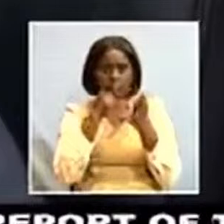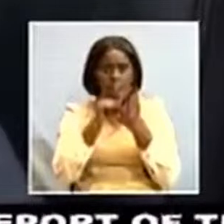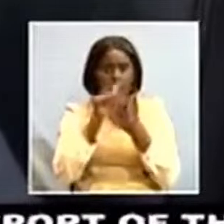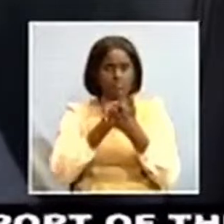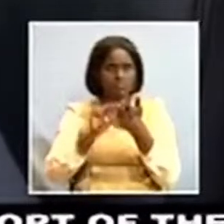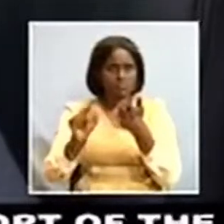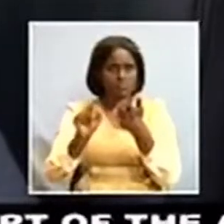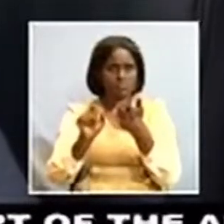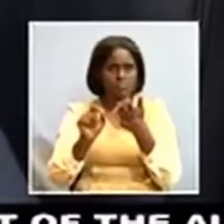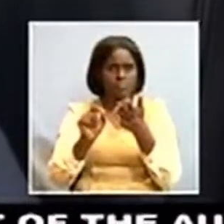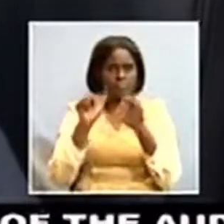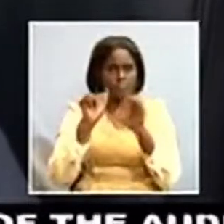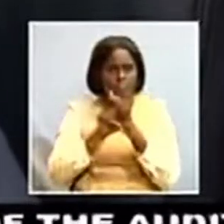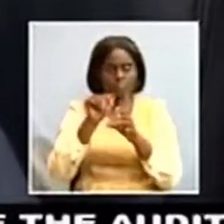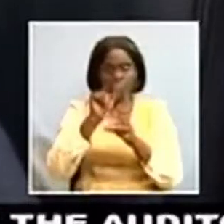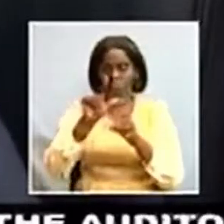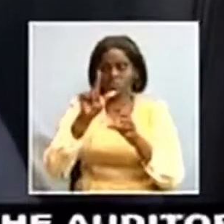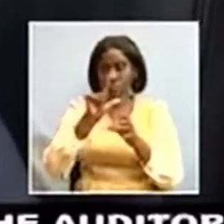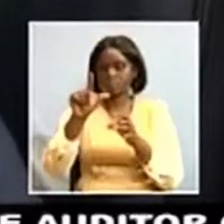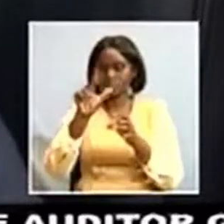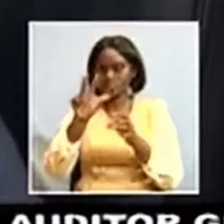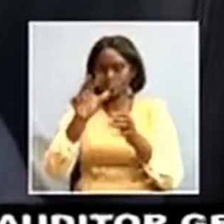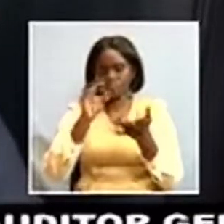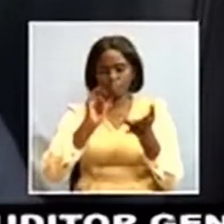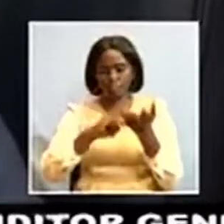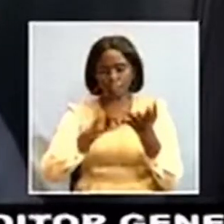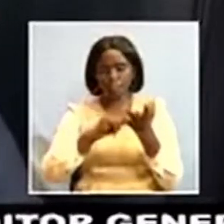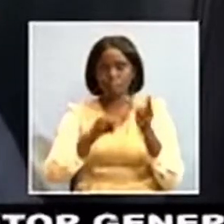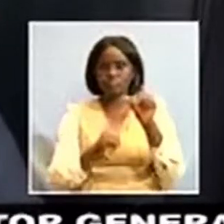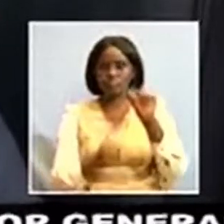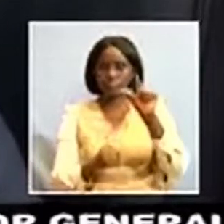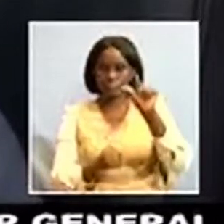written on 23rd September 2024.